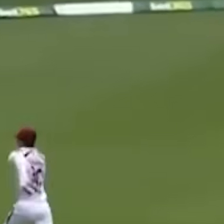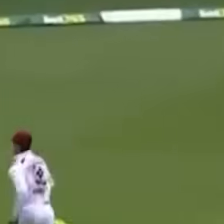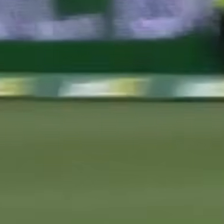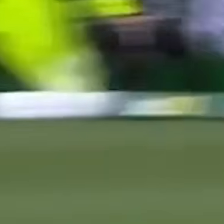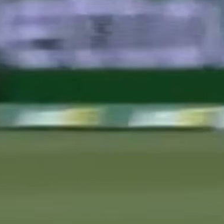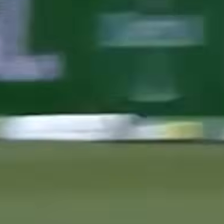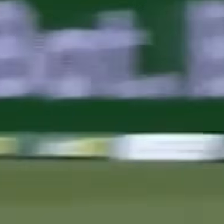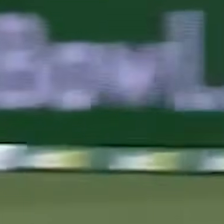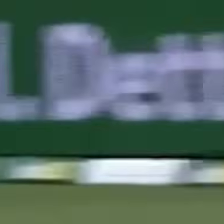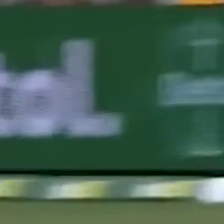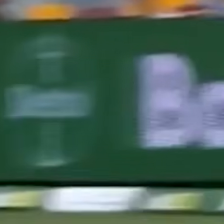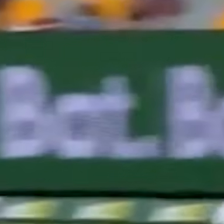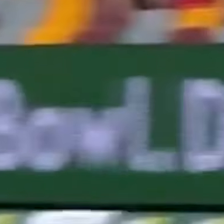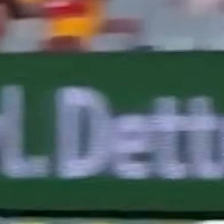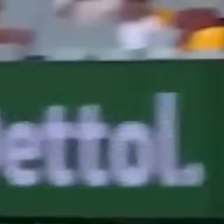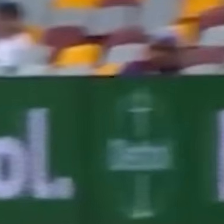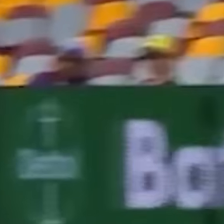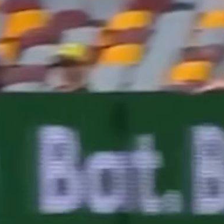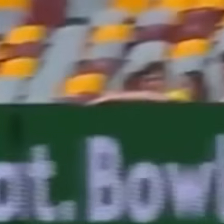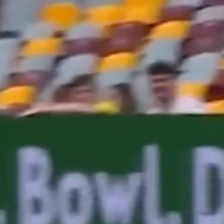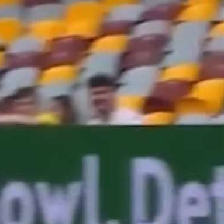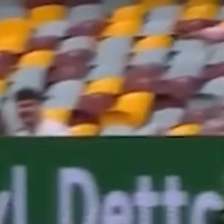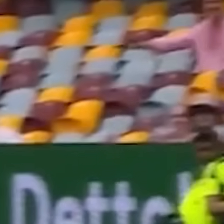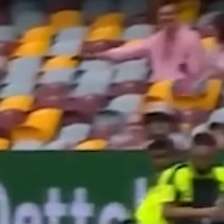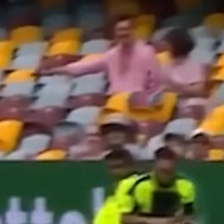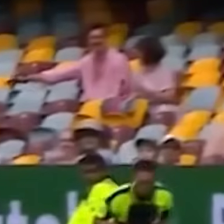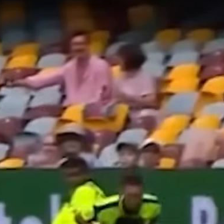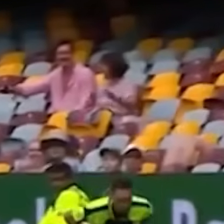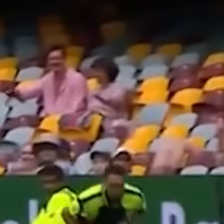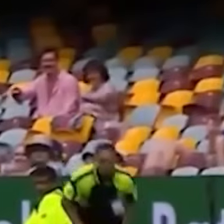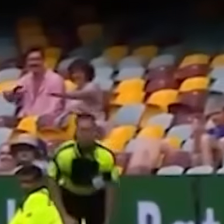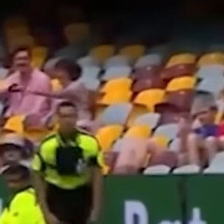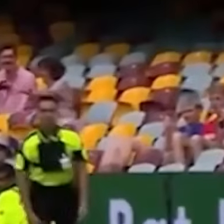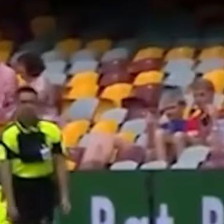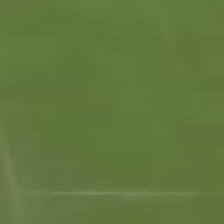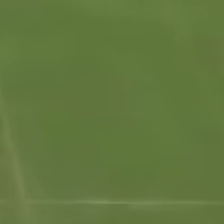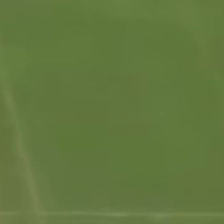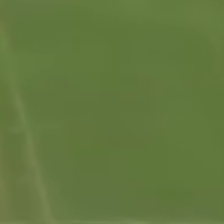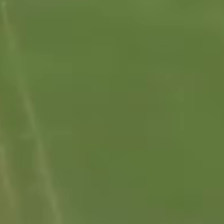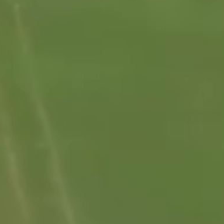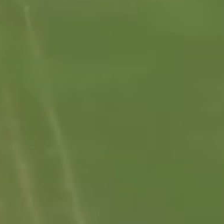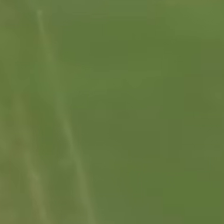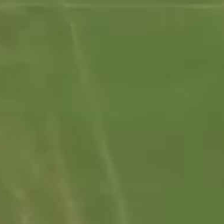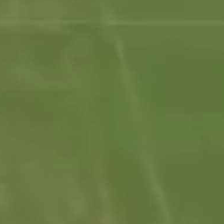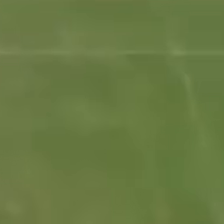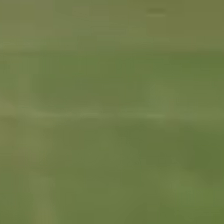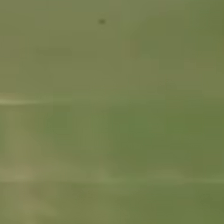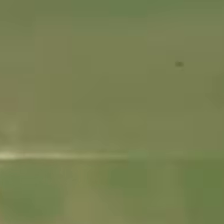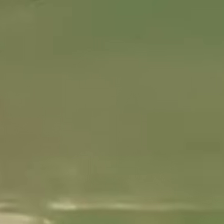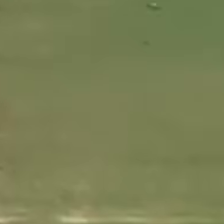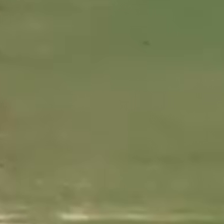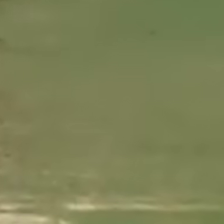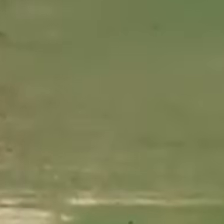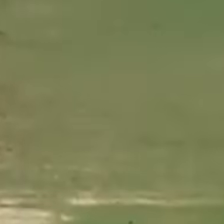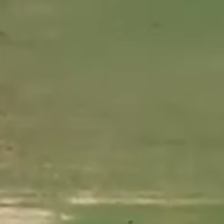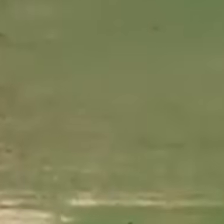his maiden Test century in England in July of 2024. Jaden Seals with the ball had overall figures of